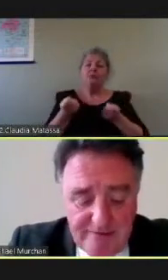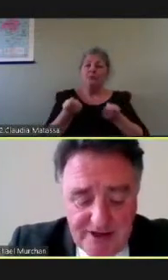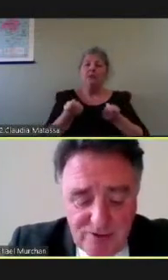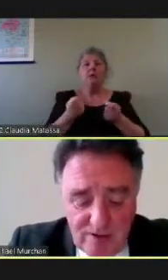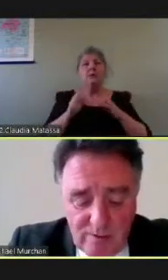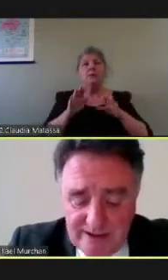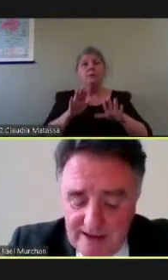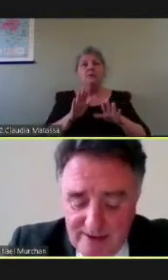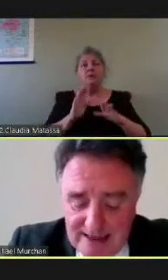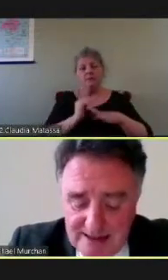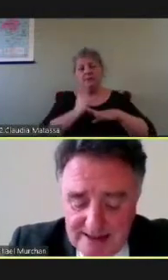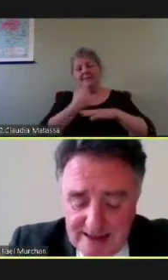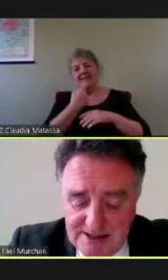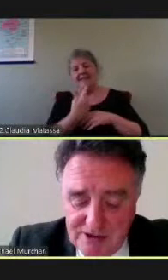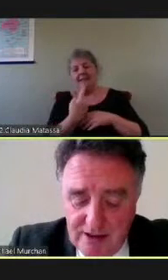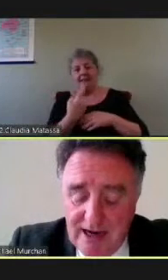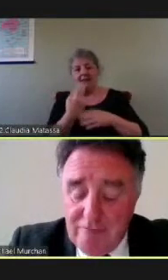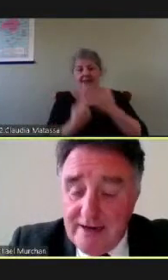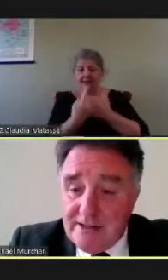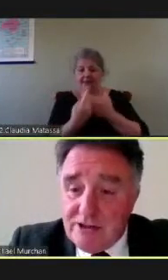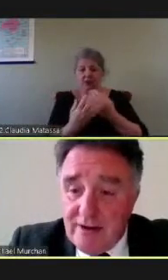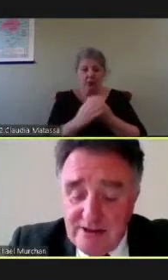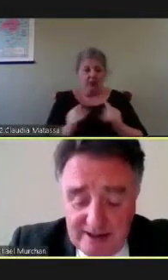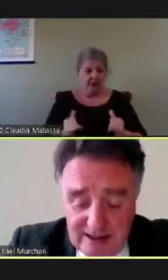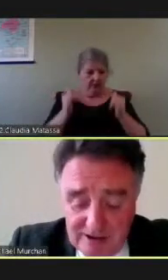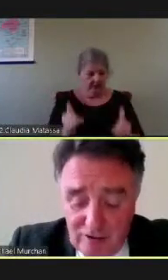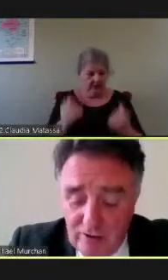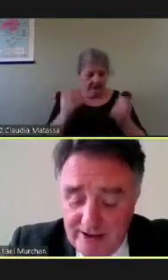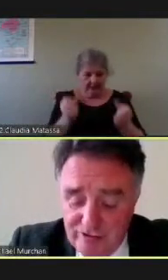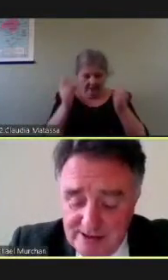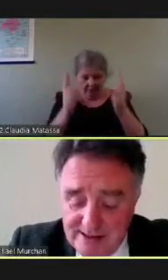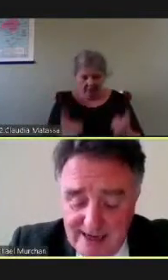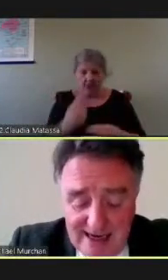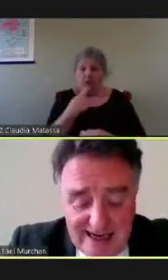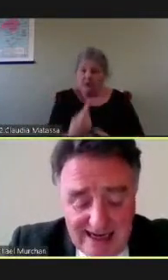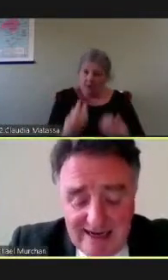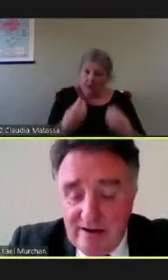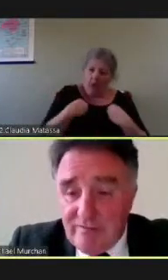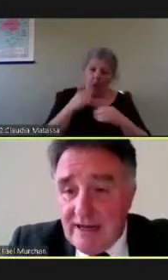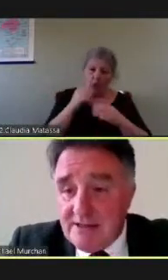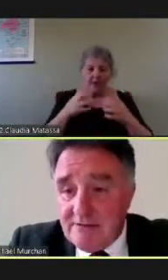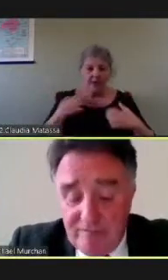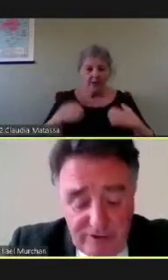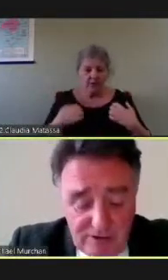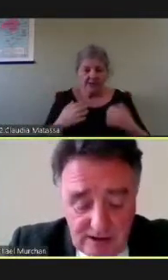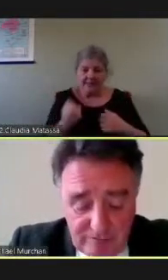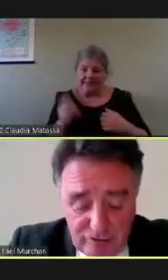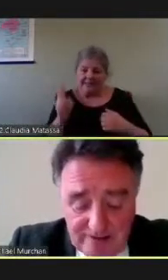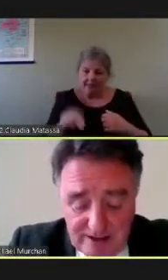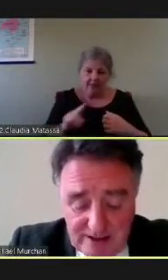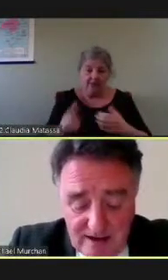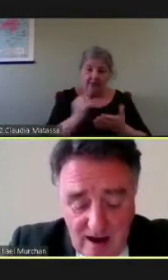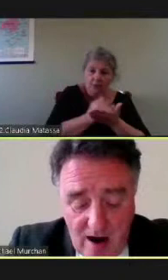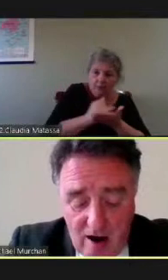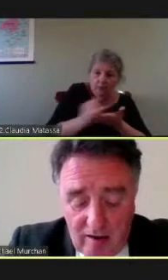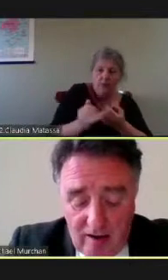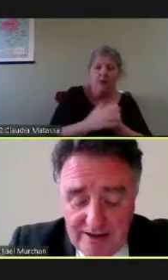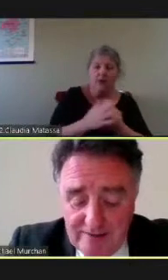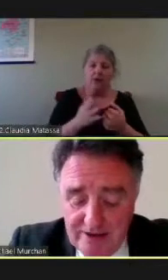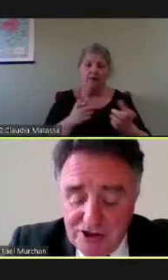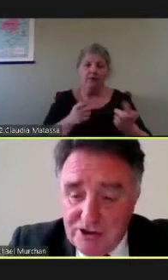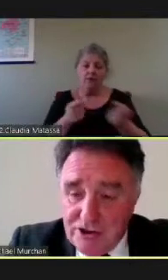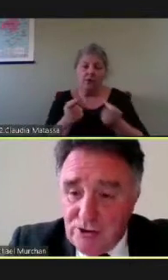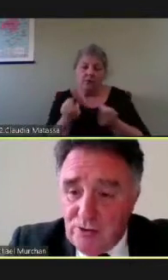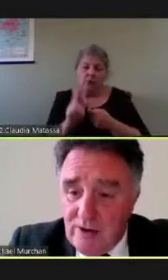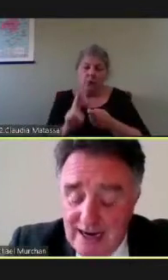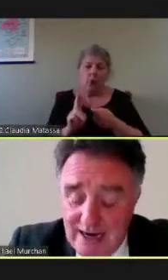accepted that an individual with capacity has a right to articulate their own interests, even if that's a refusal of treatment or